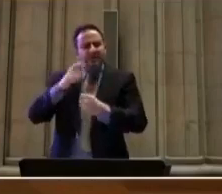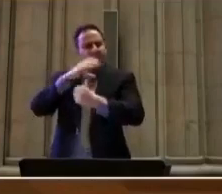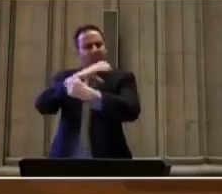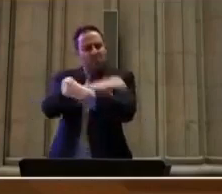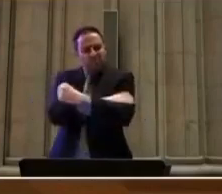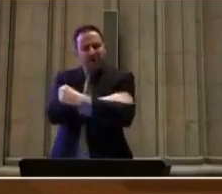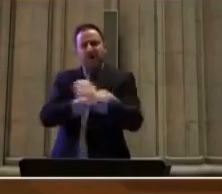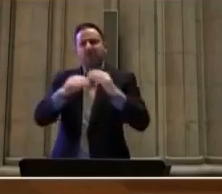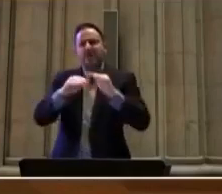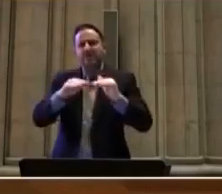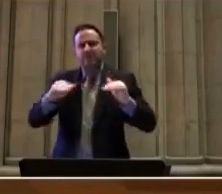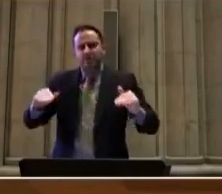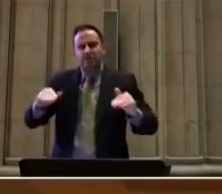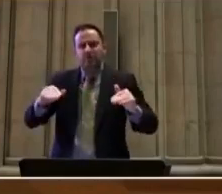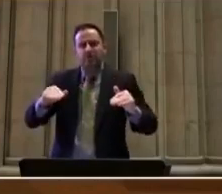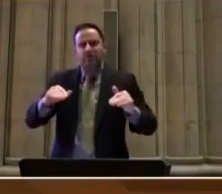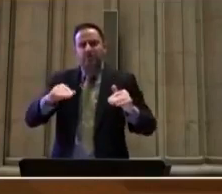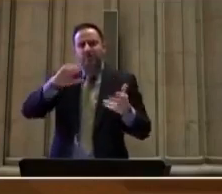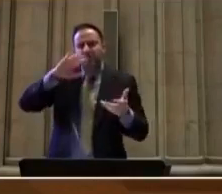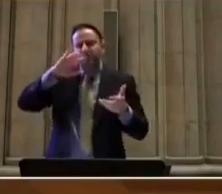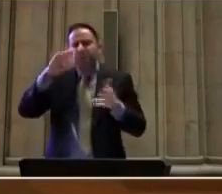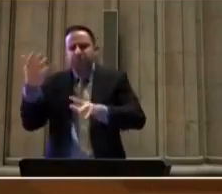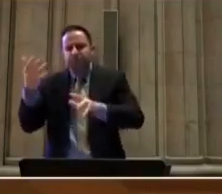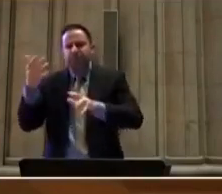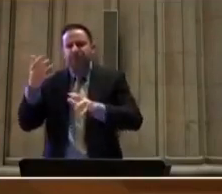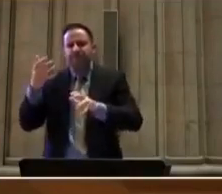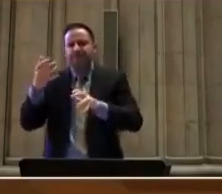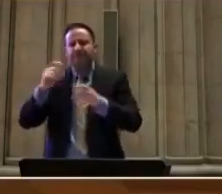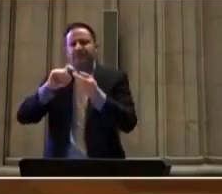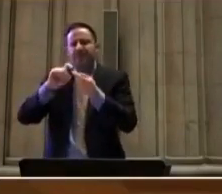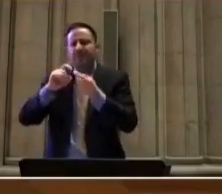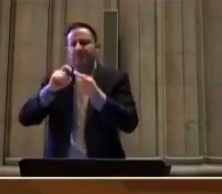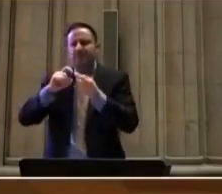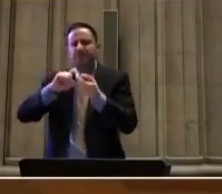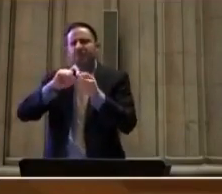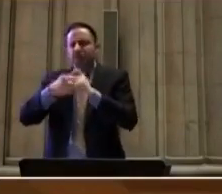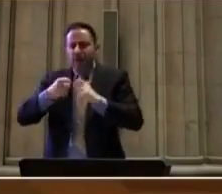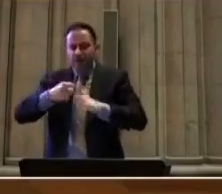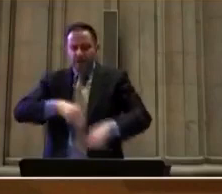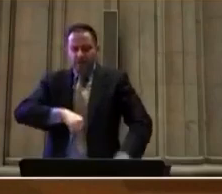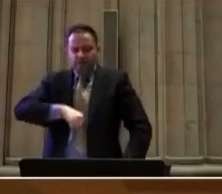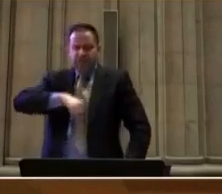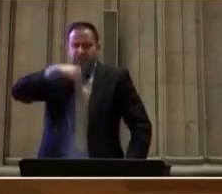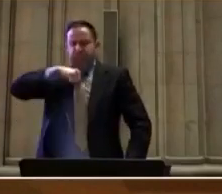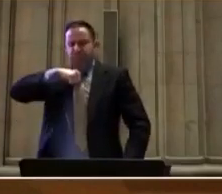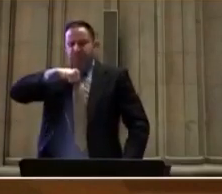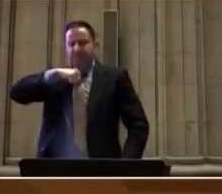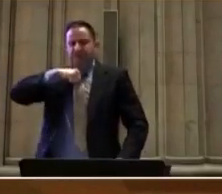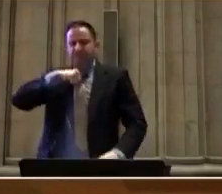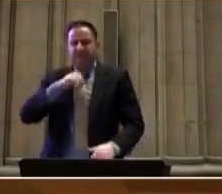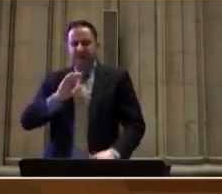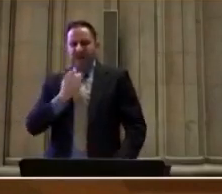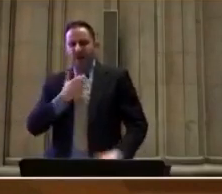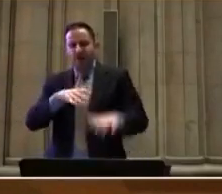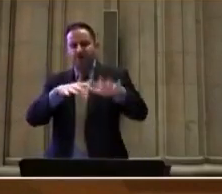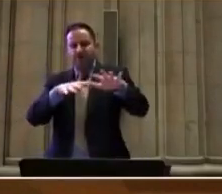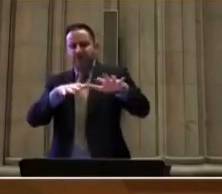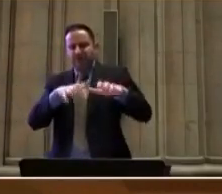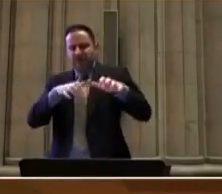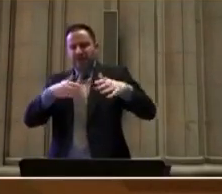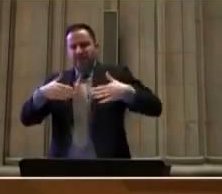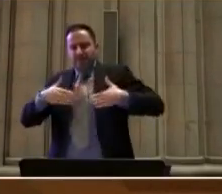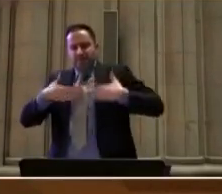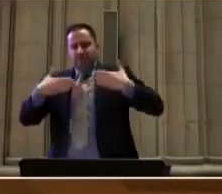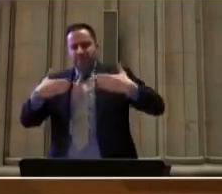children's warring madness, bend our pride to thy control, shame our wanton selfish gladness, rich